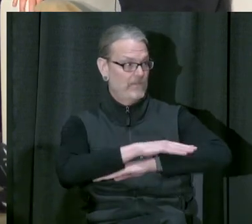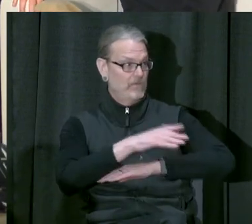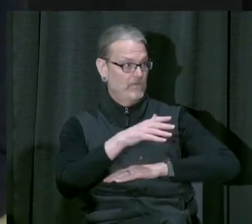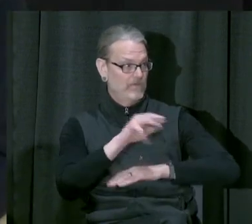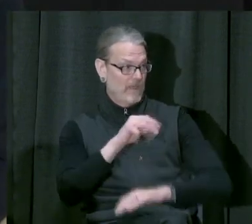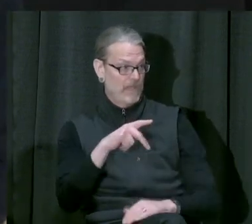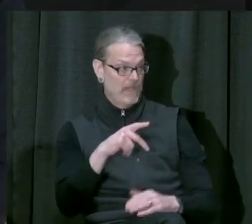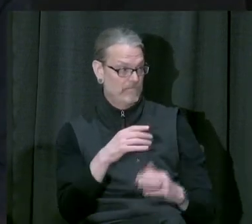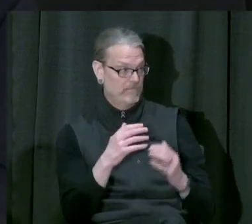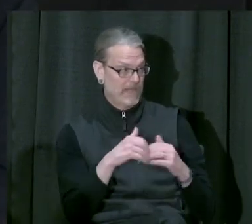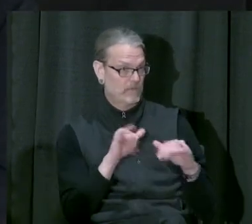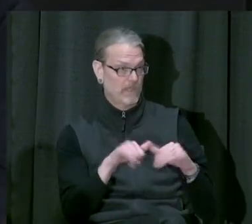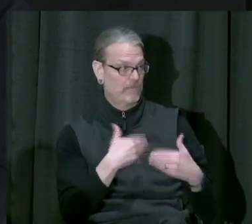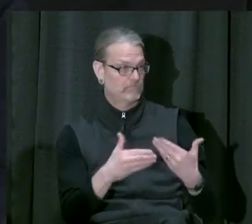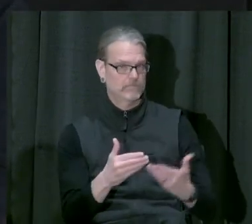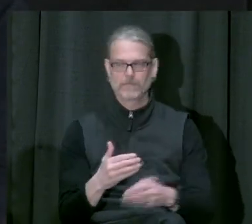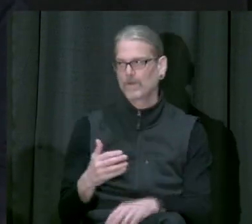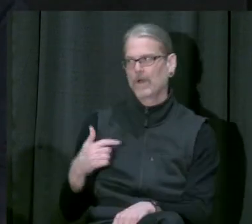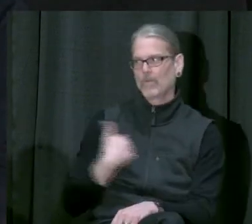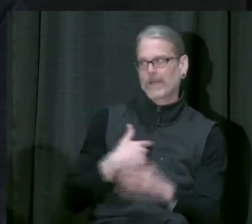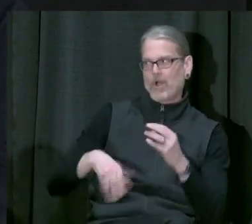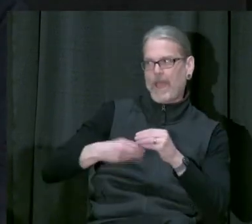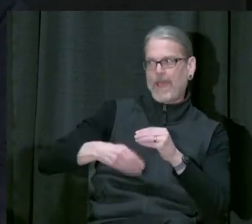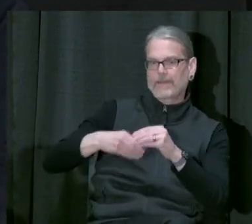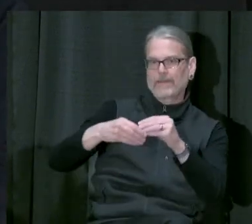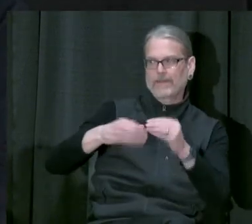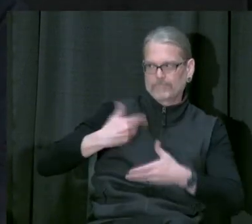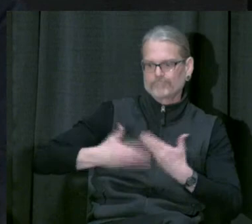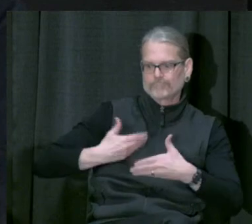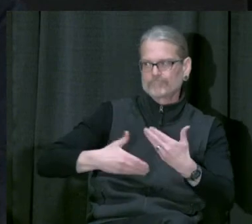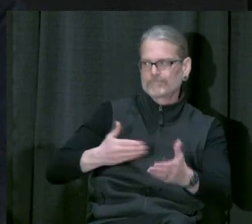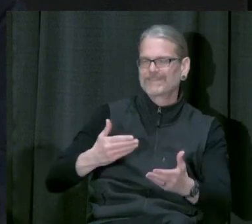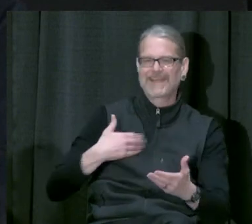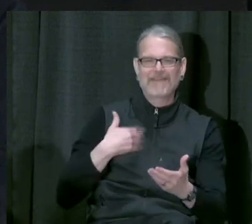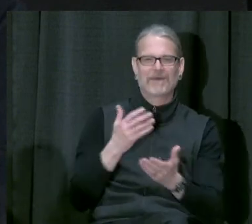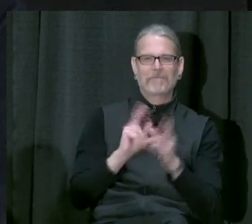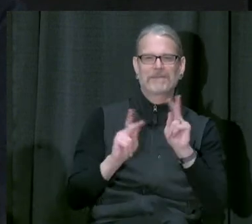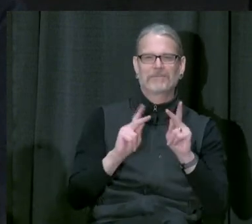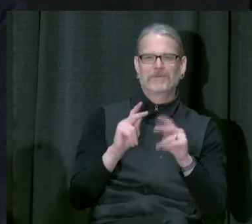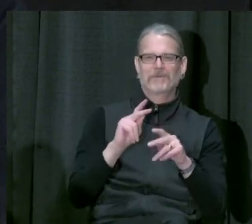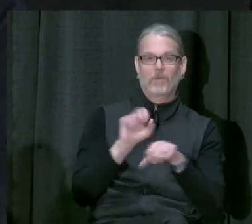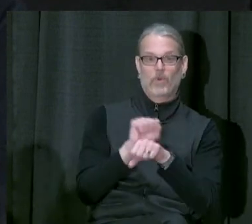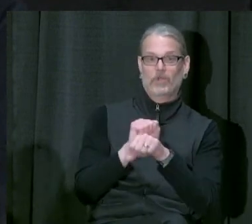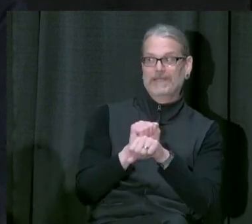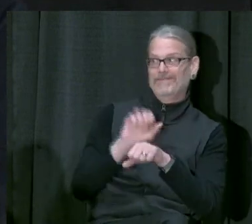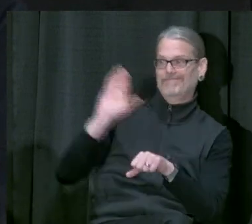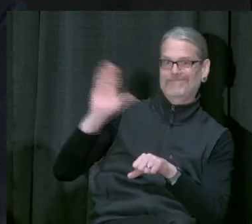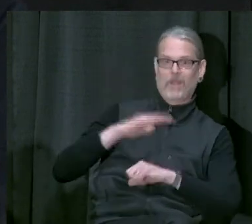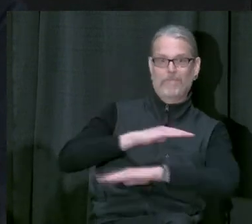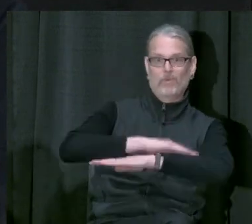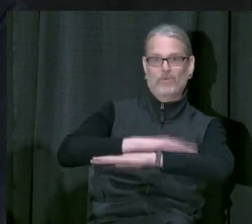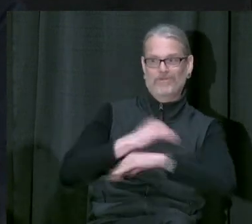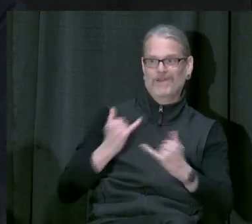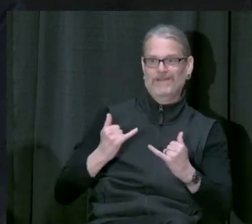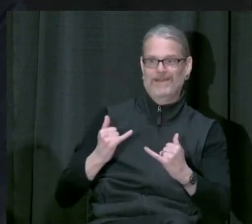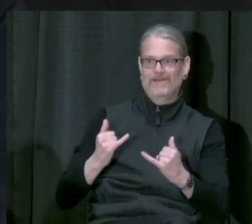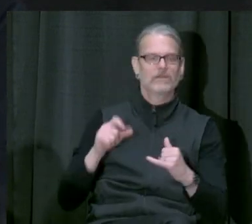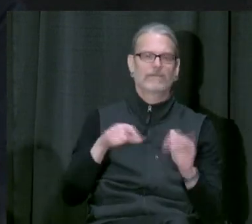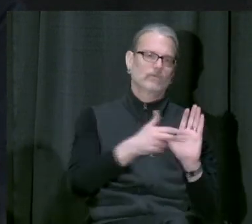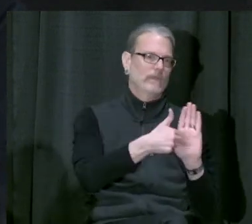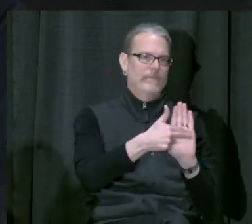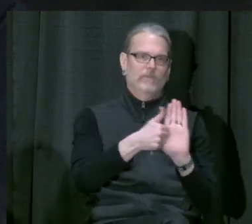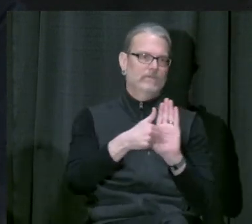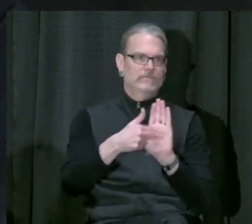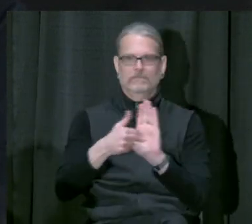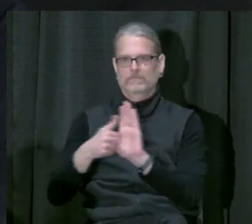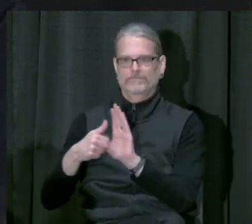it as we go. Our mapper is also working at the booth as I speak, so when he gets a minute, he's labeling more of